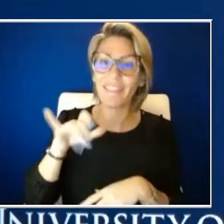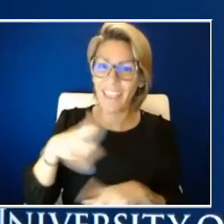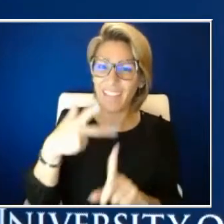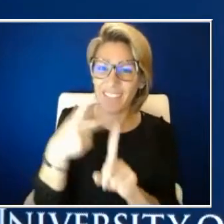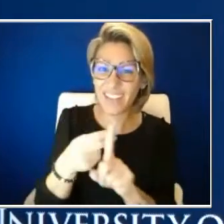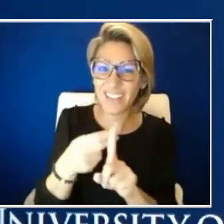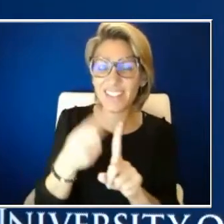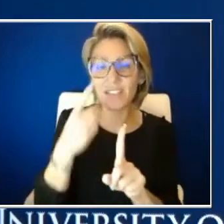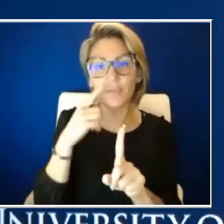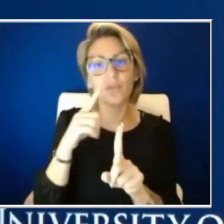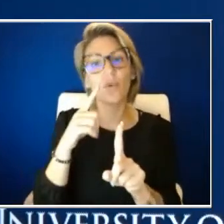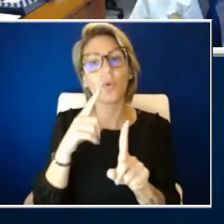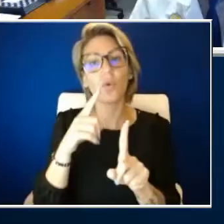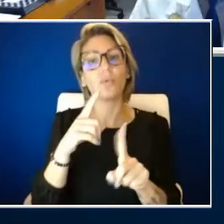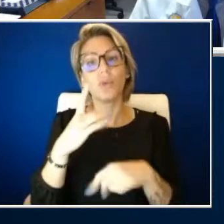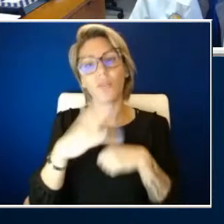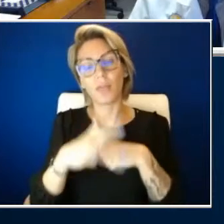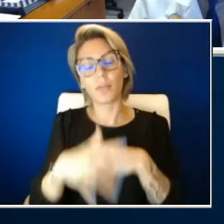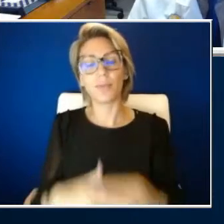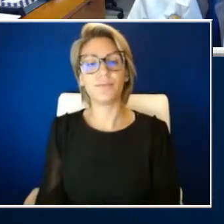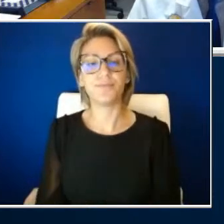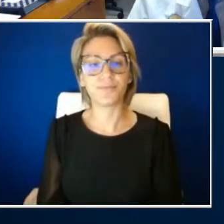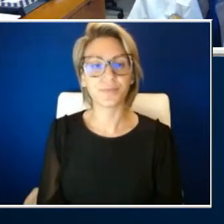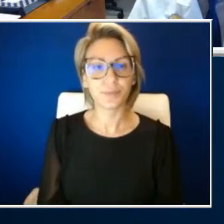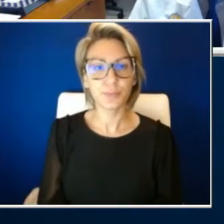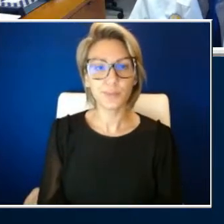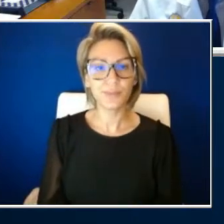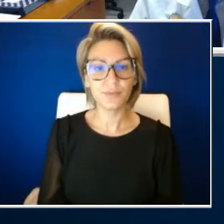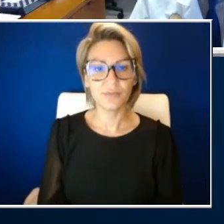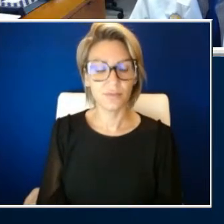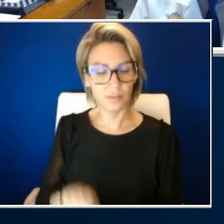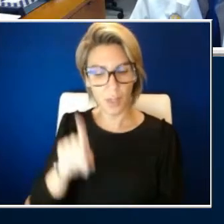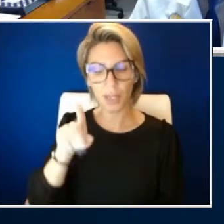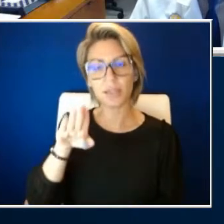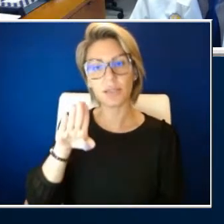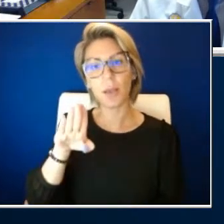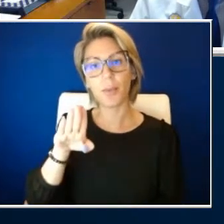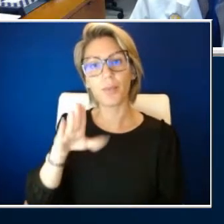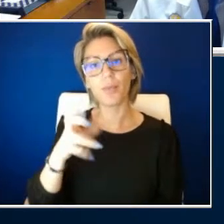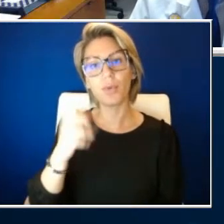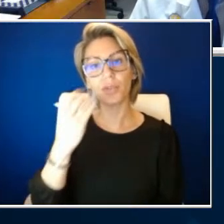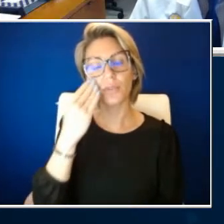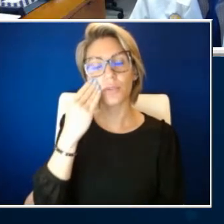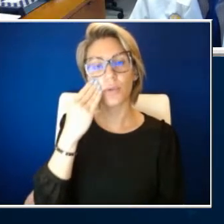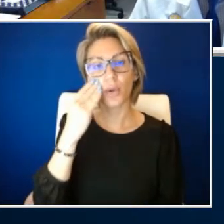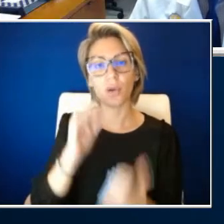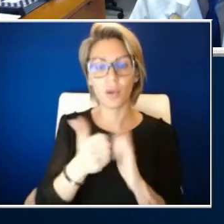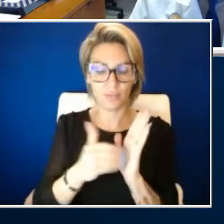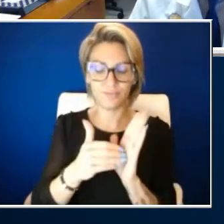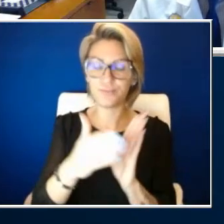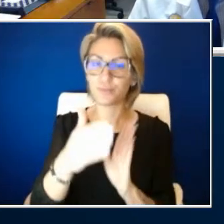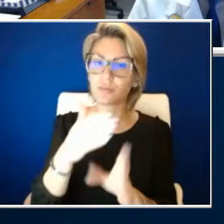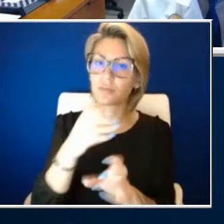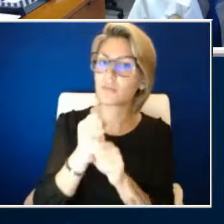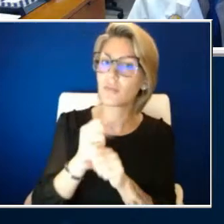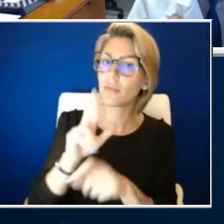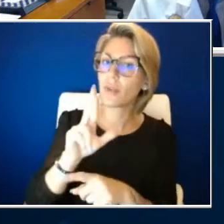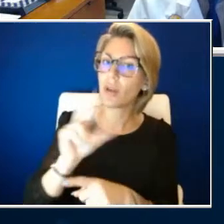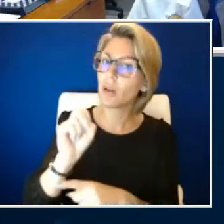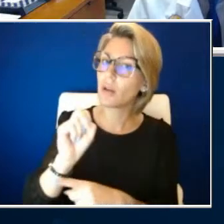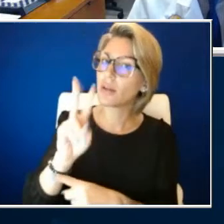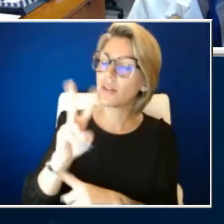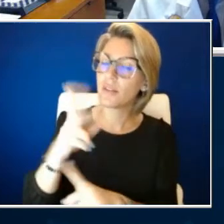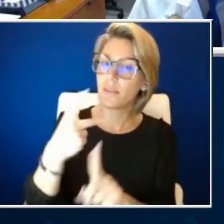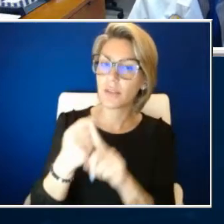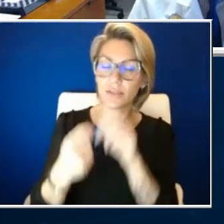readily available. Deb wants to know, how often do you receive the RSV vaccine? Yeah, good